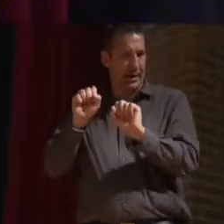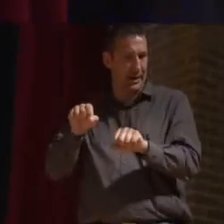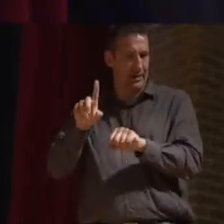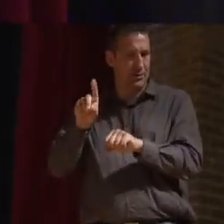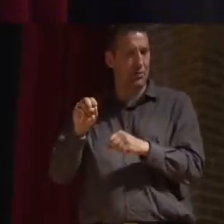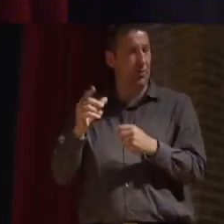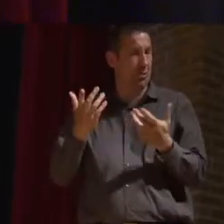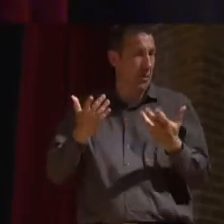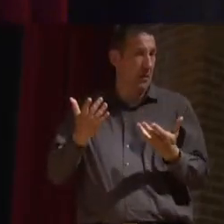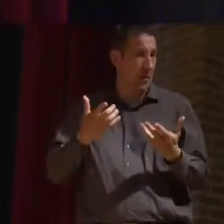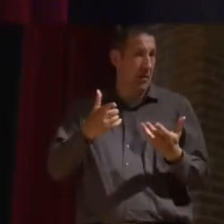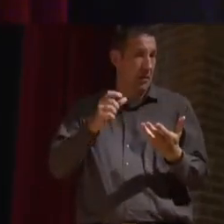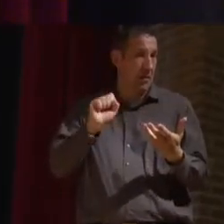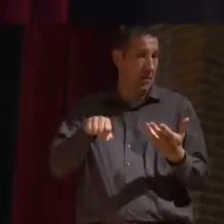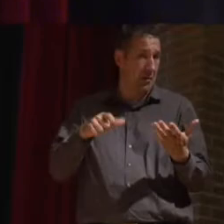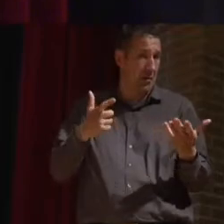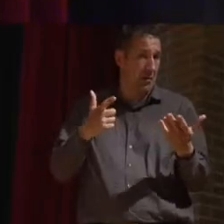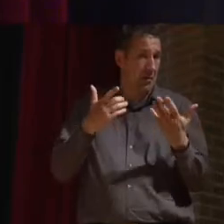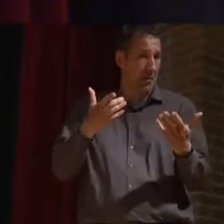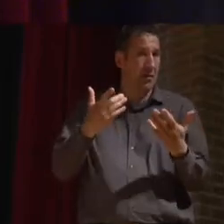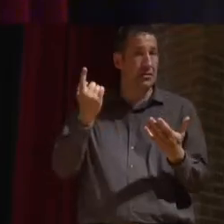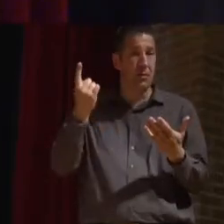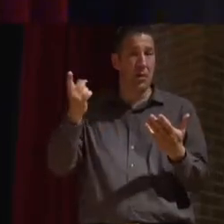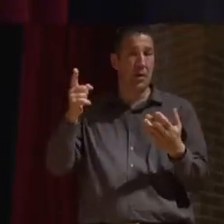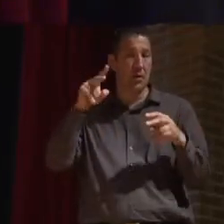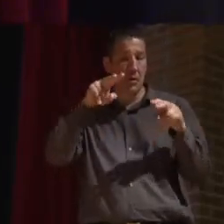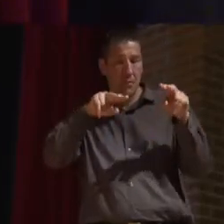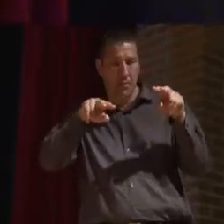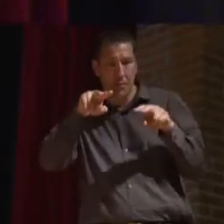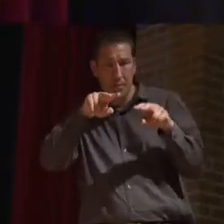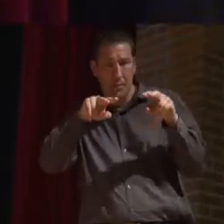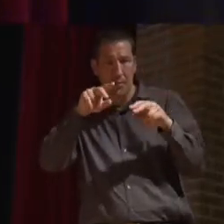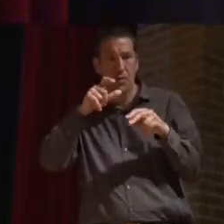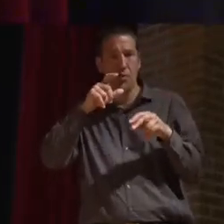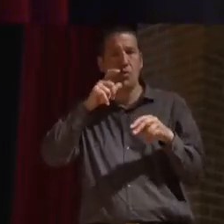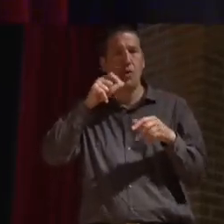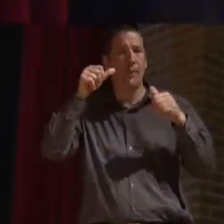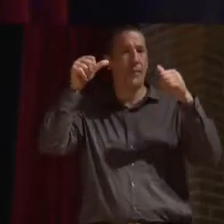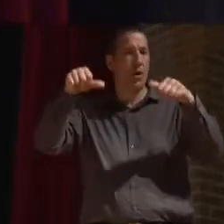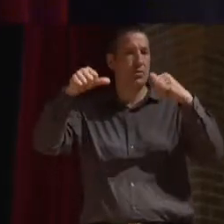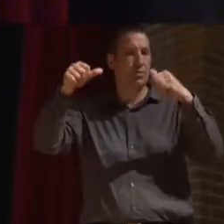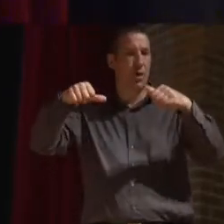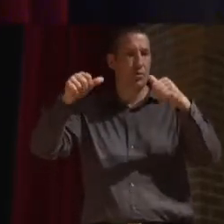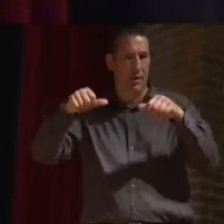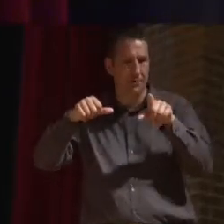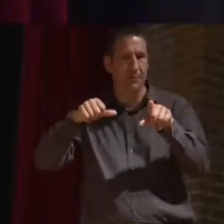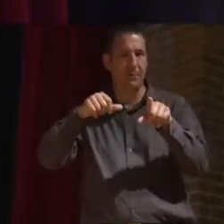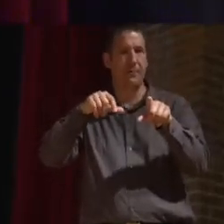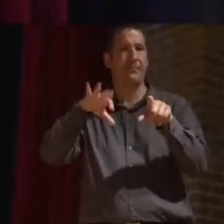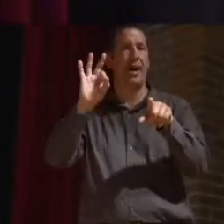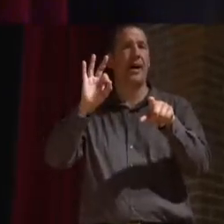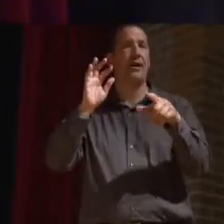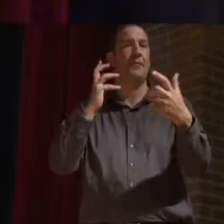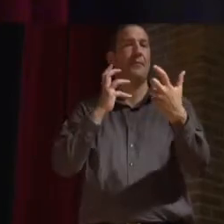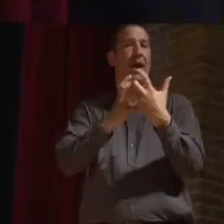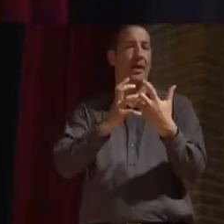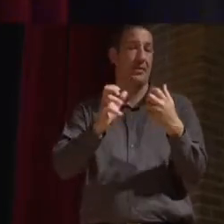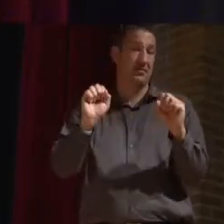great idea, Chris, just to have somebody watching those postings and then doing some matchups.